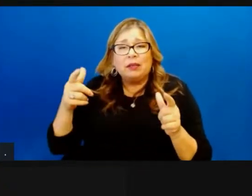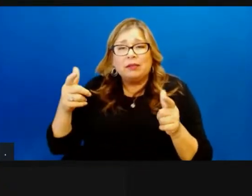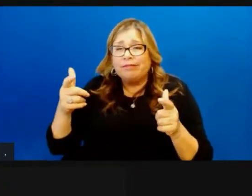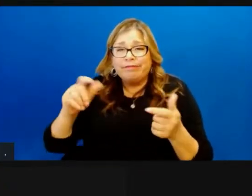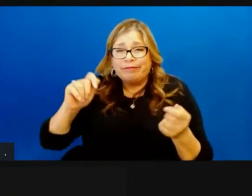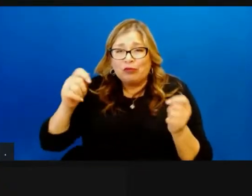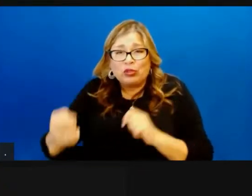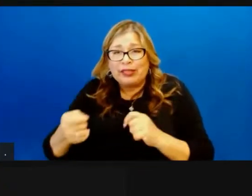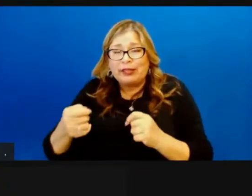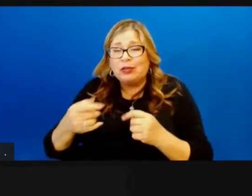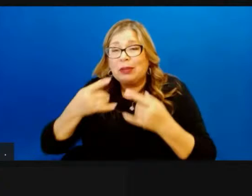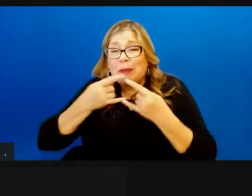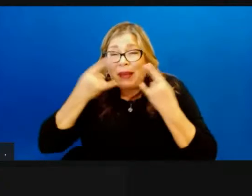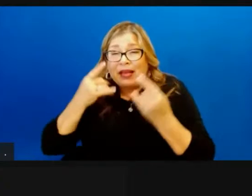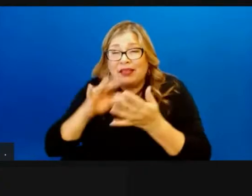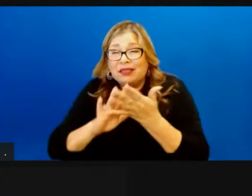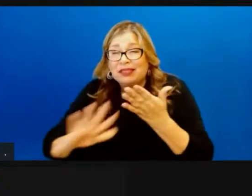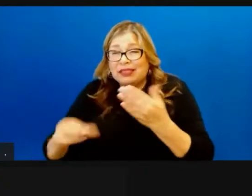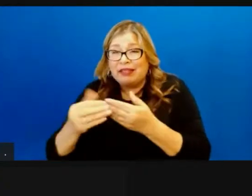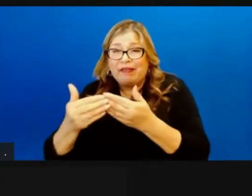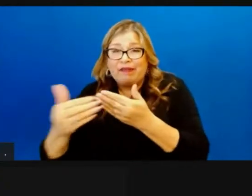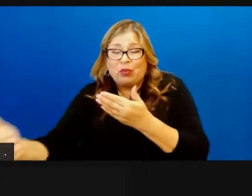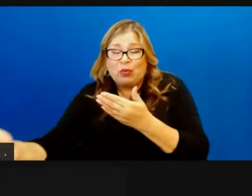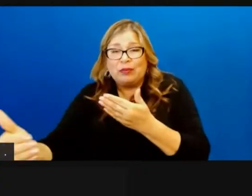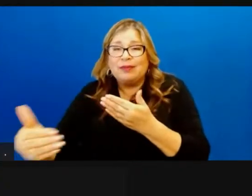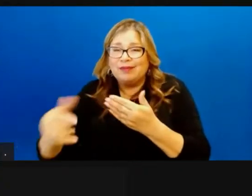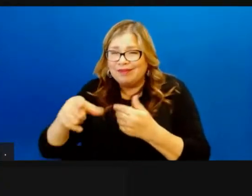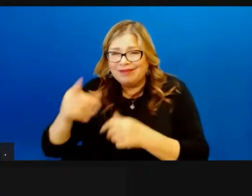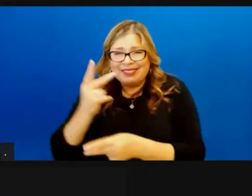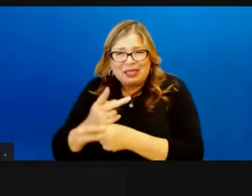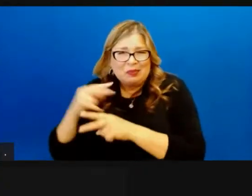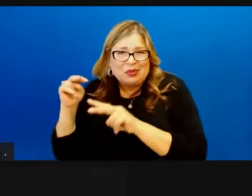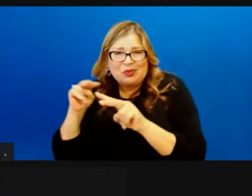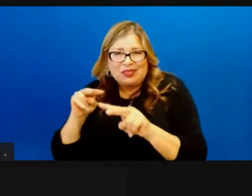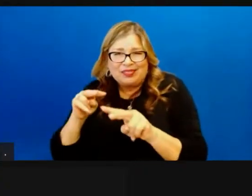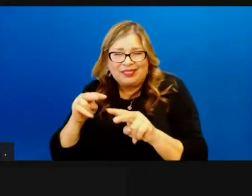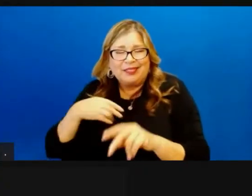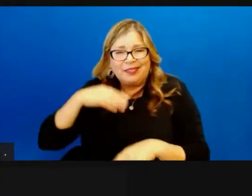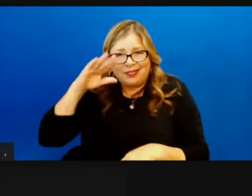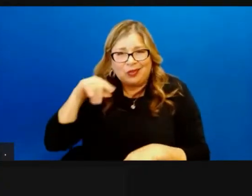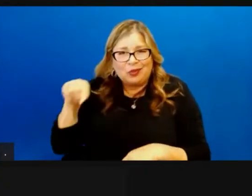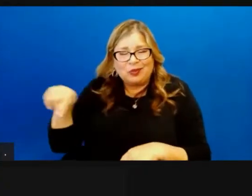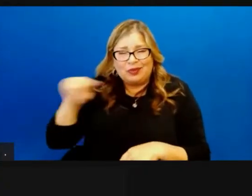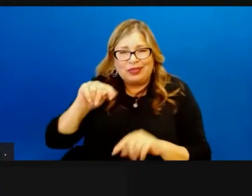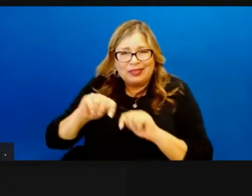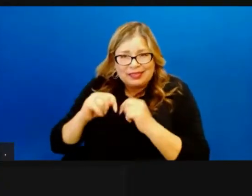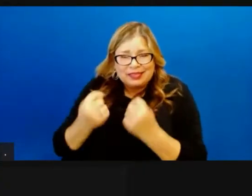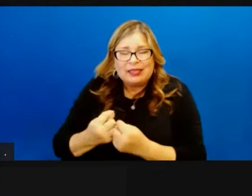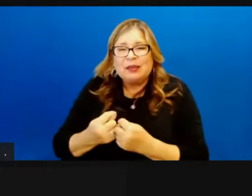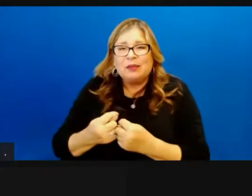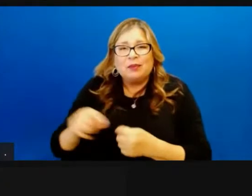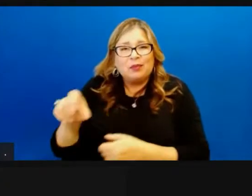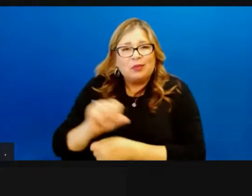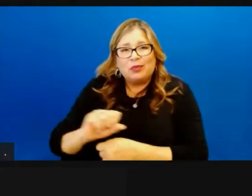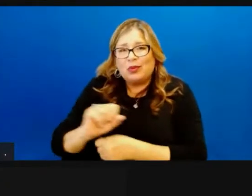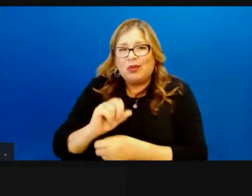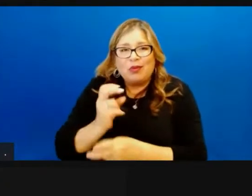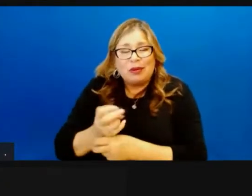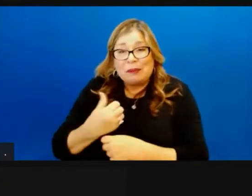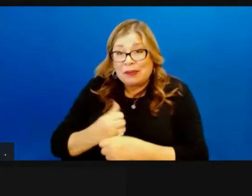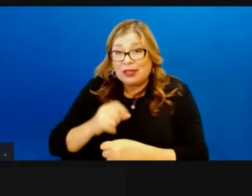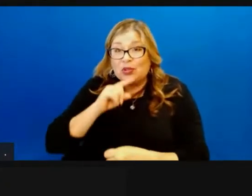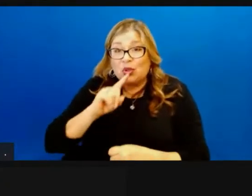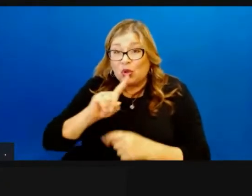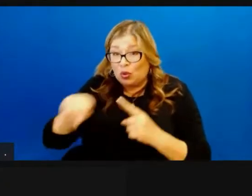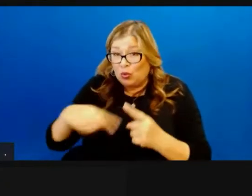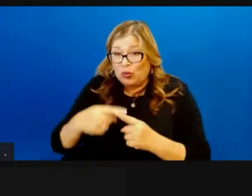stay tuned. I know the team is working hard to make sure that when it is presented by the governor,